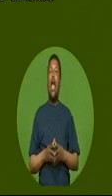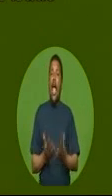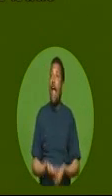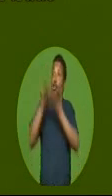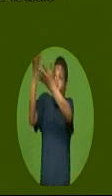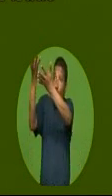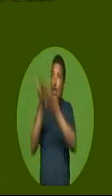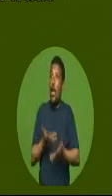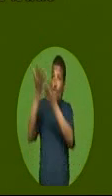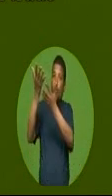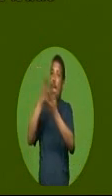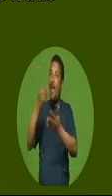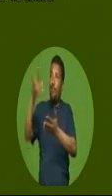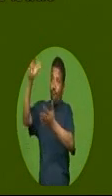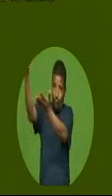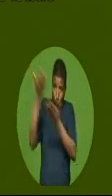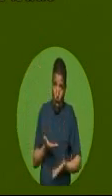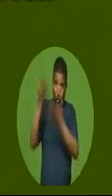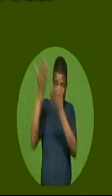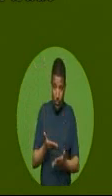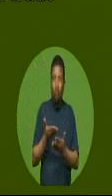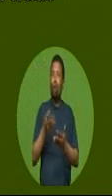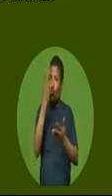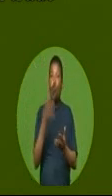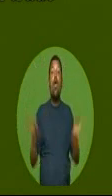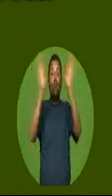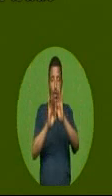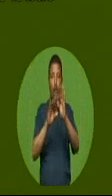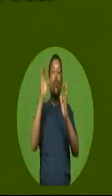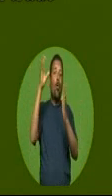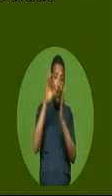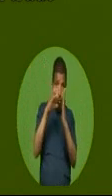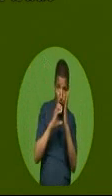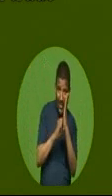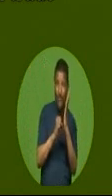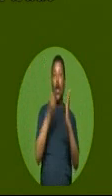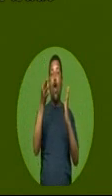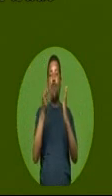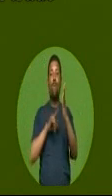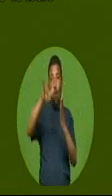Exports and imports are the two important components of foreign trade.